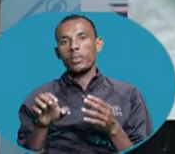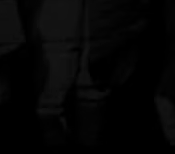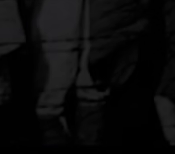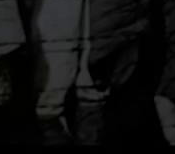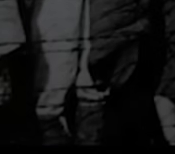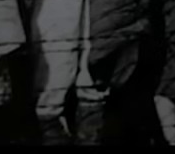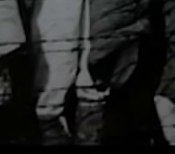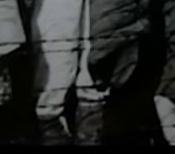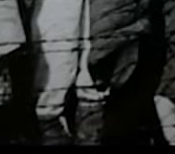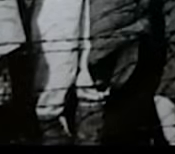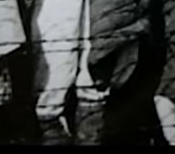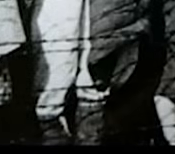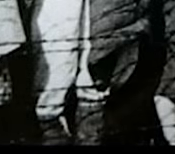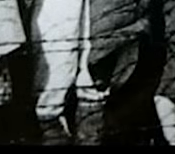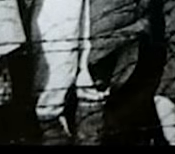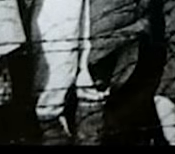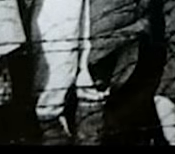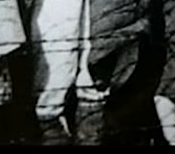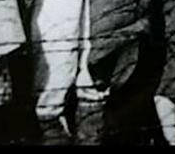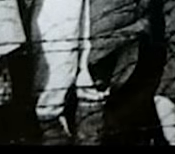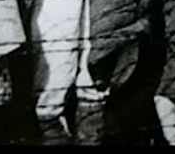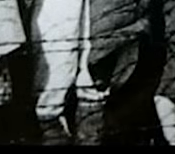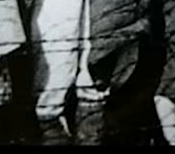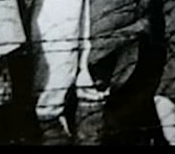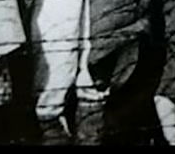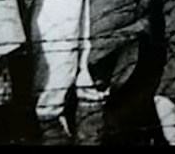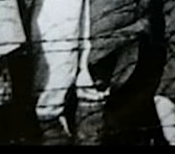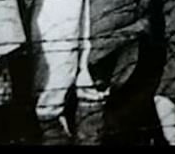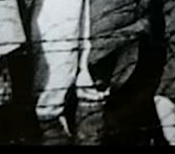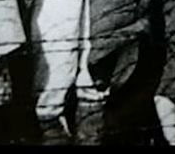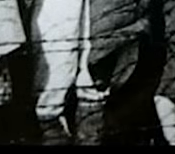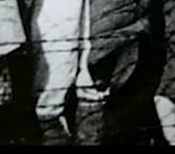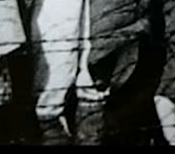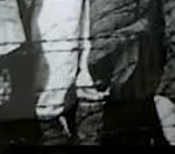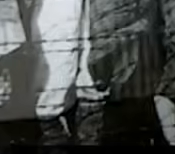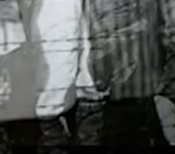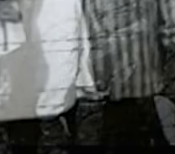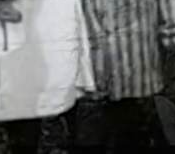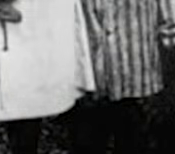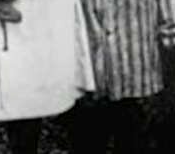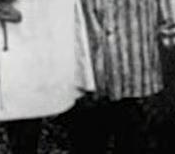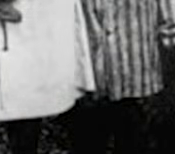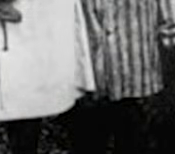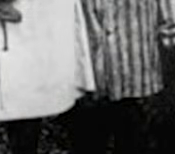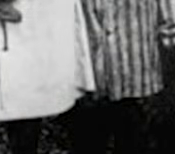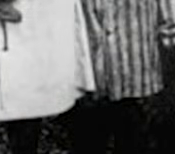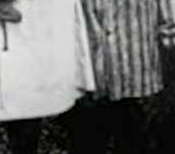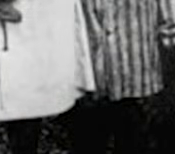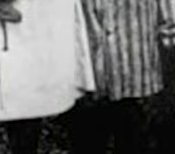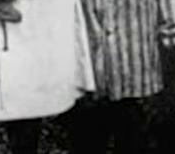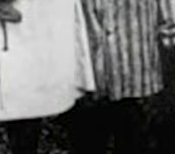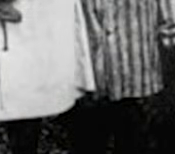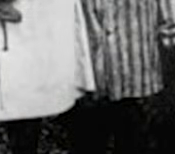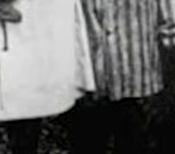of Europe. Auschwitz-Birkenau was the largest extermination center created by the Nazis. It has become the symbol